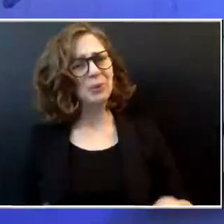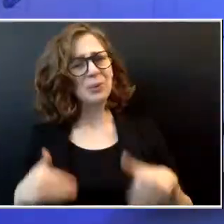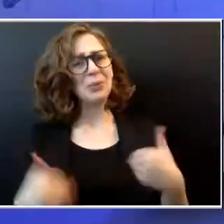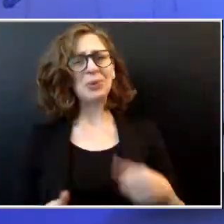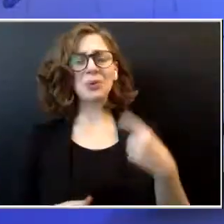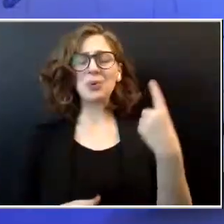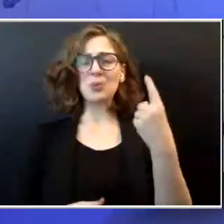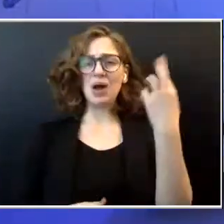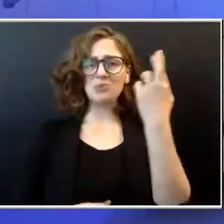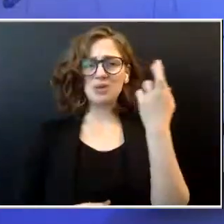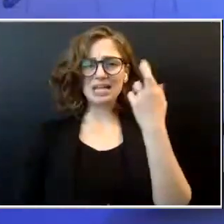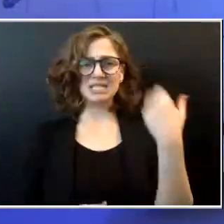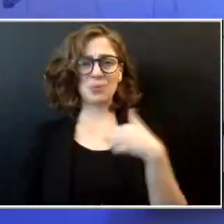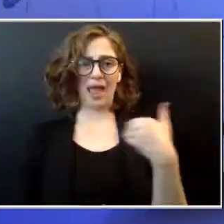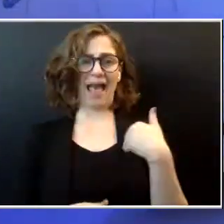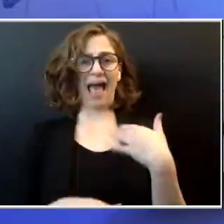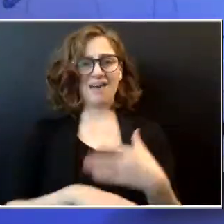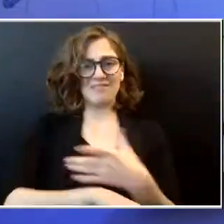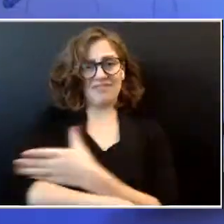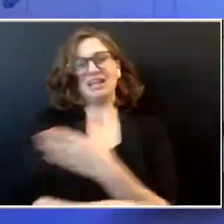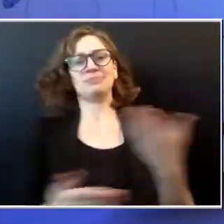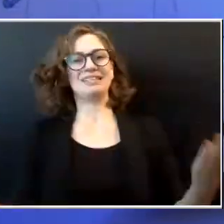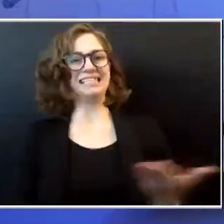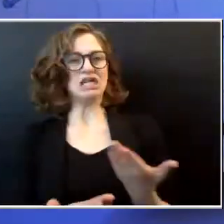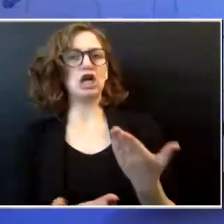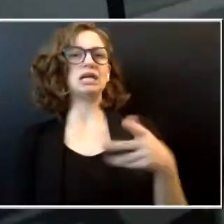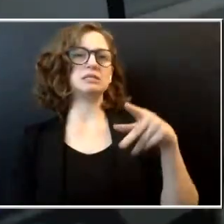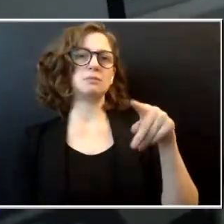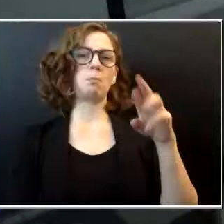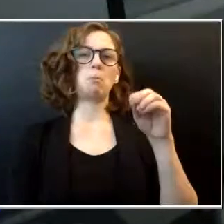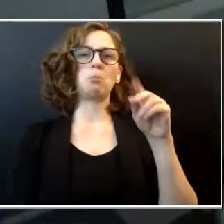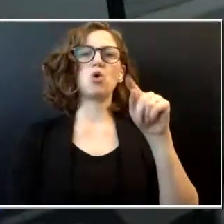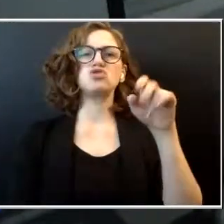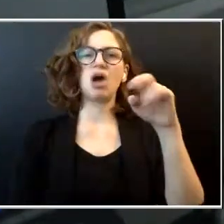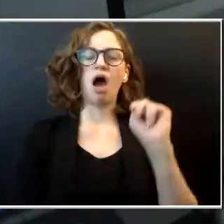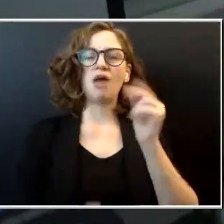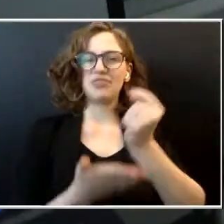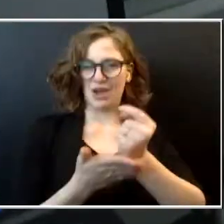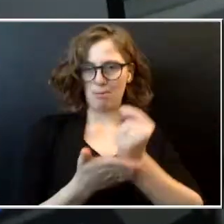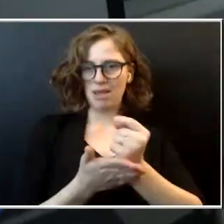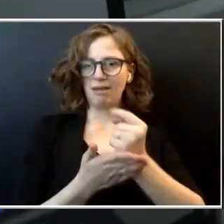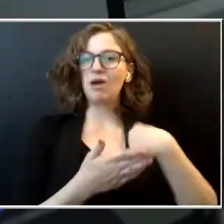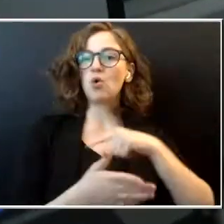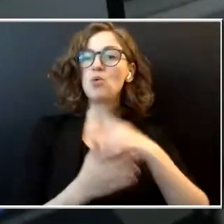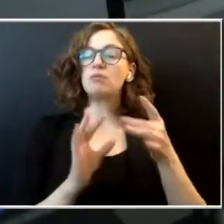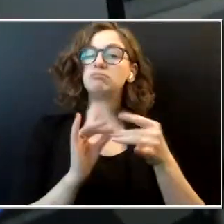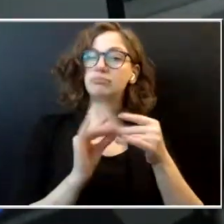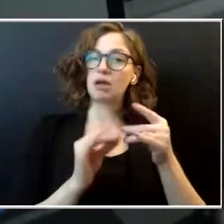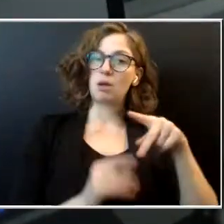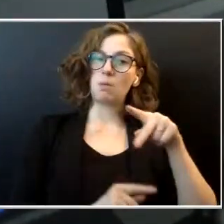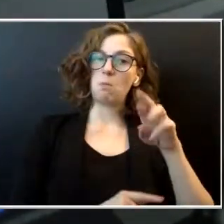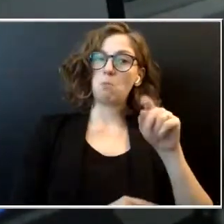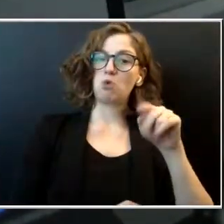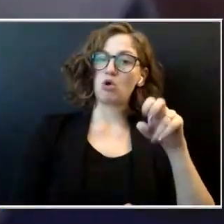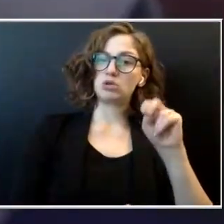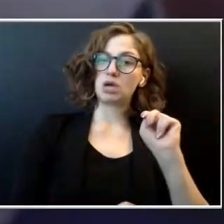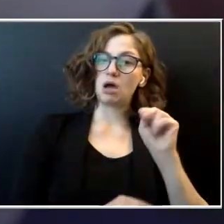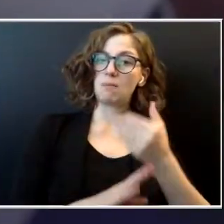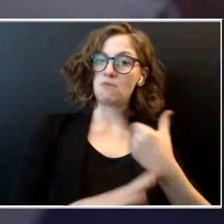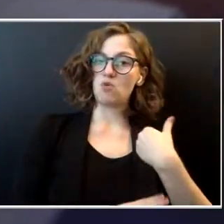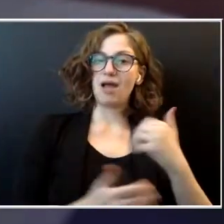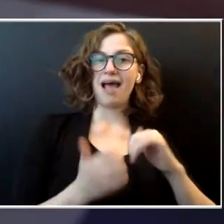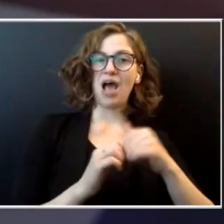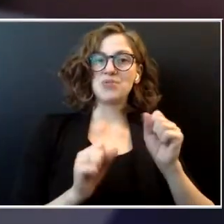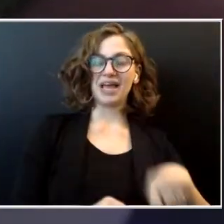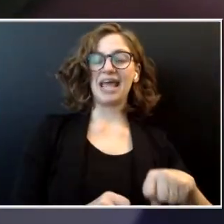Proton Therapy Center. We've talked in this show before about protons and their ability to spare tissues from unnecessary radiation. Dr. Chen, does the